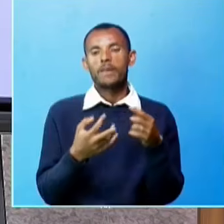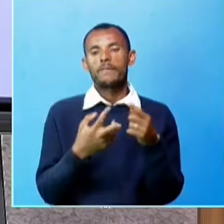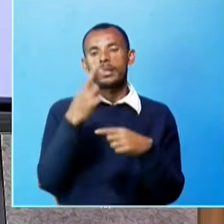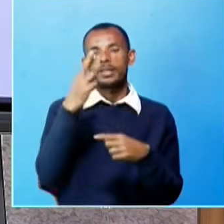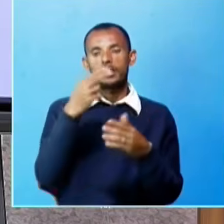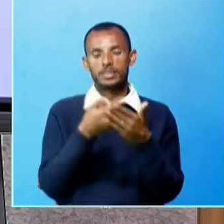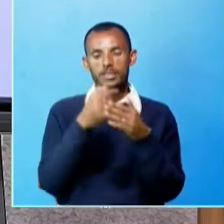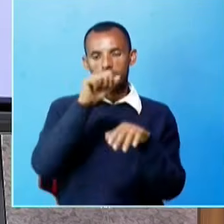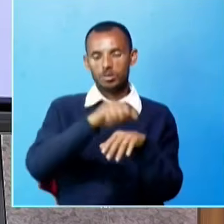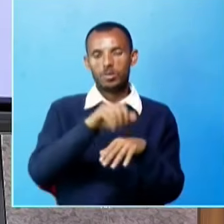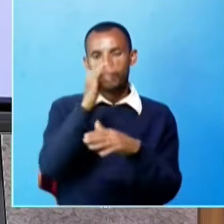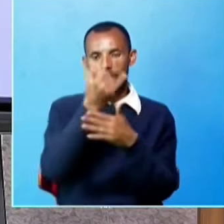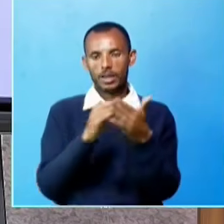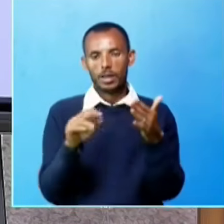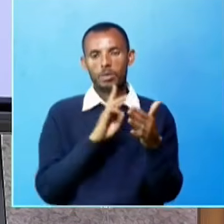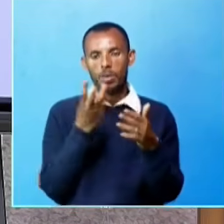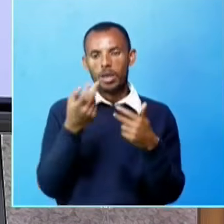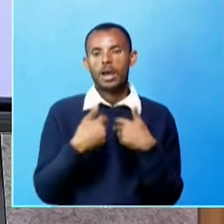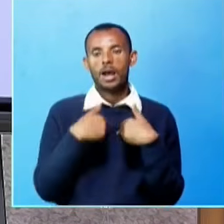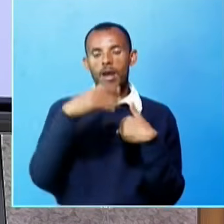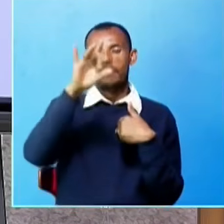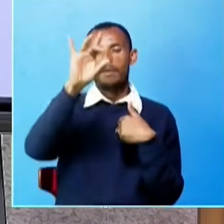figure, we have 8